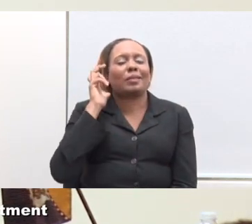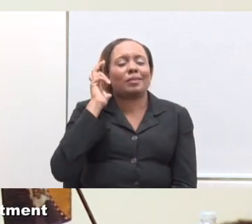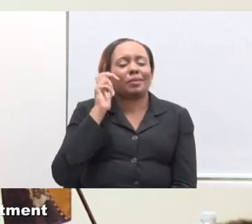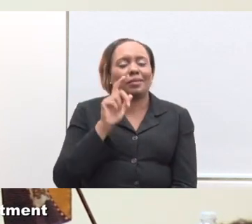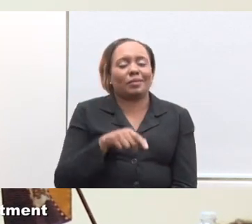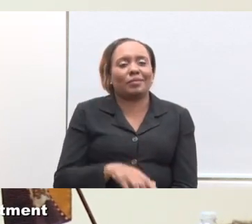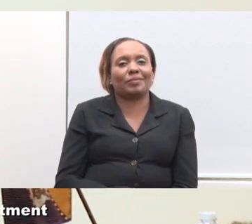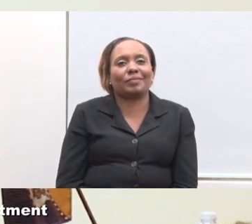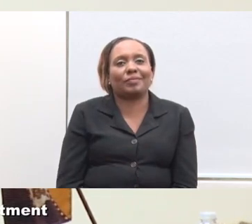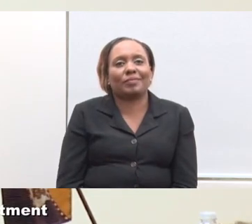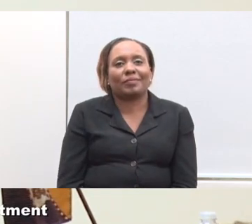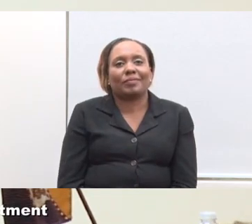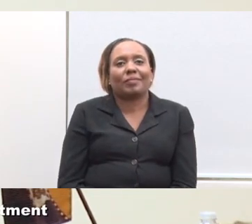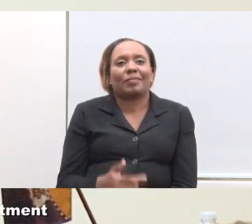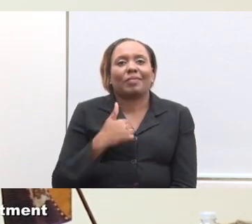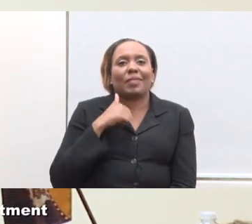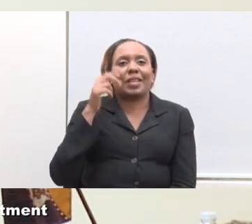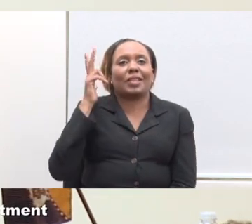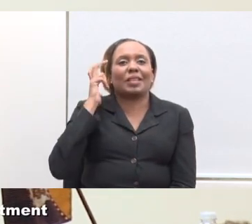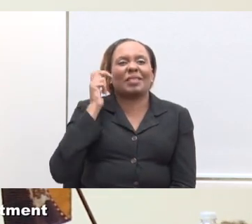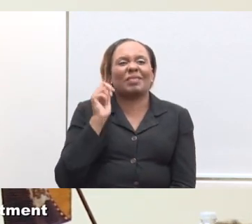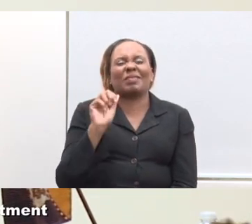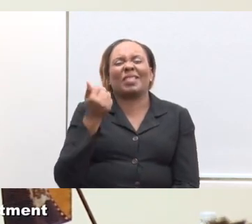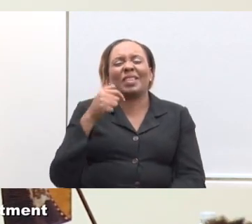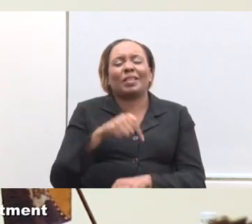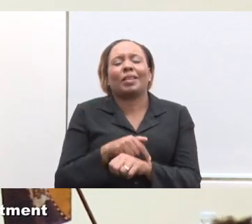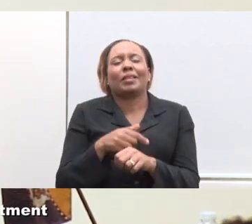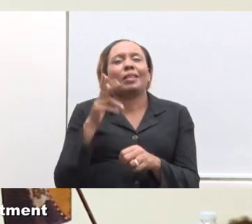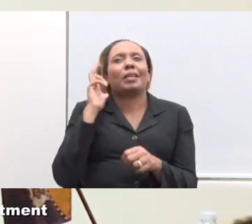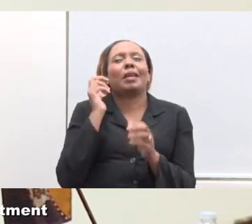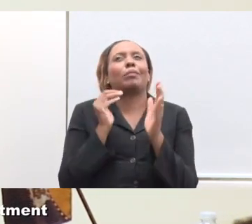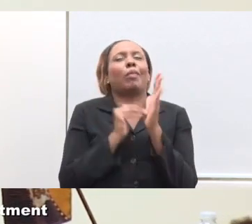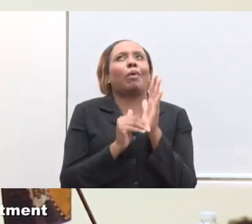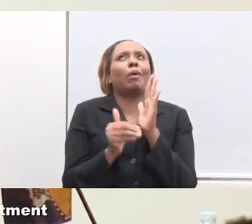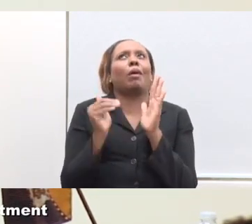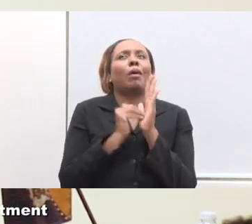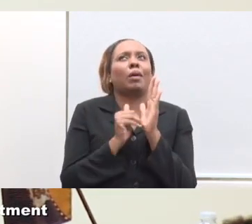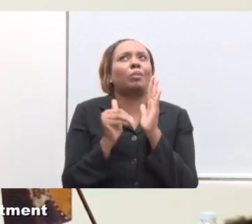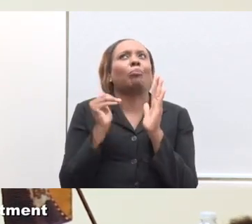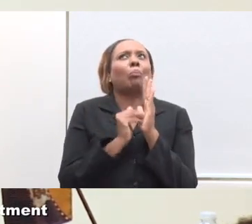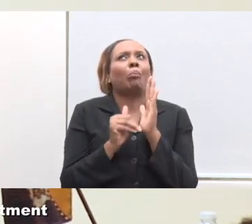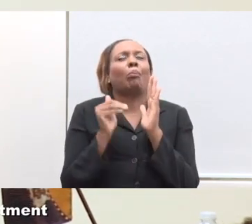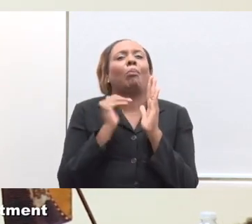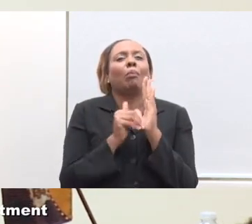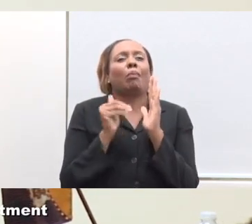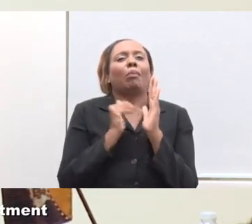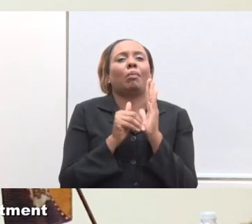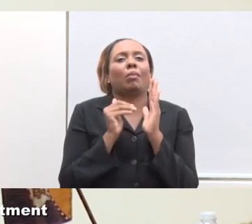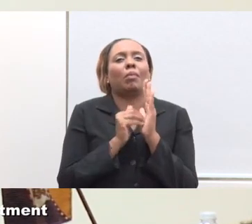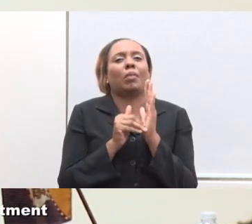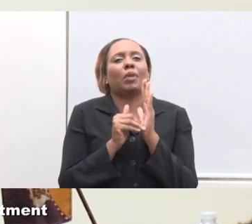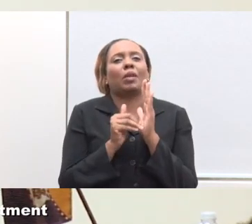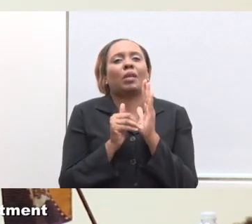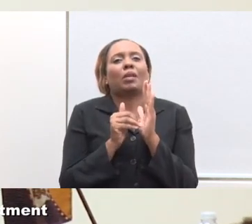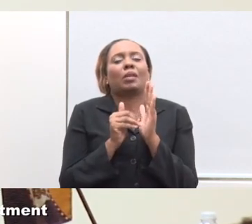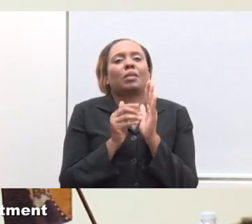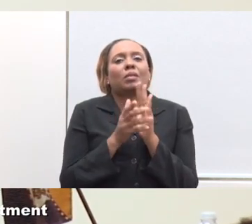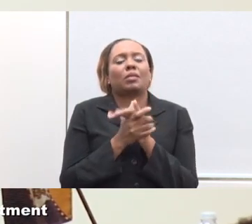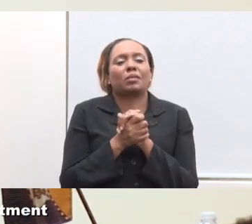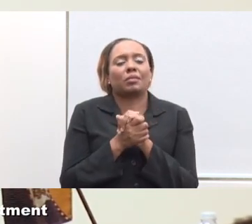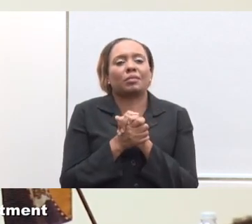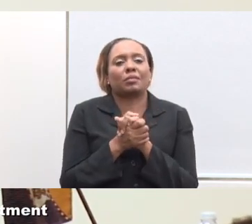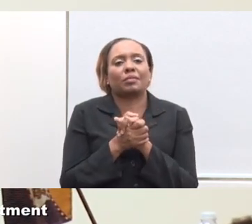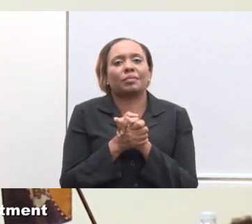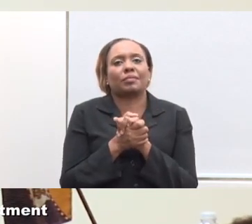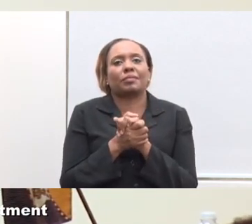I listened to it about 10 times, over and over and over. And in a very funny way, it became